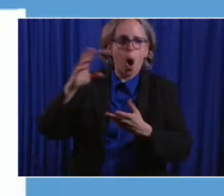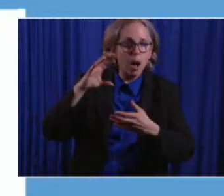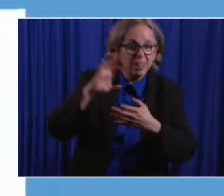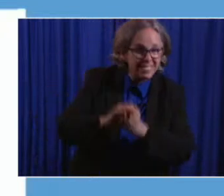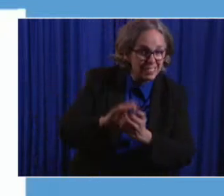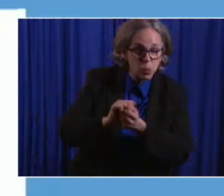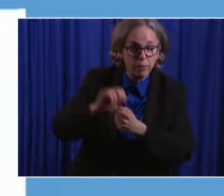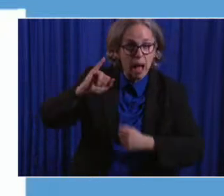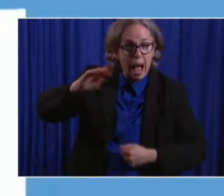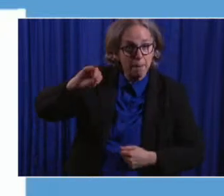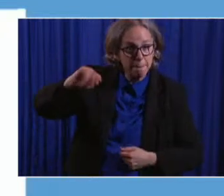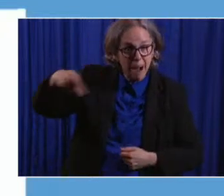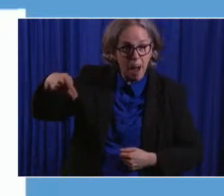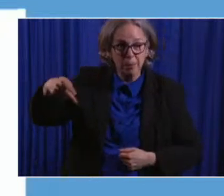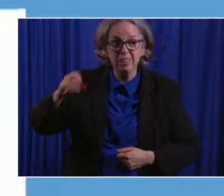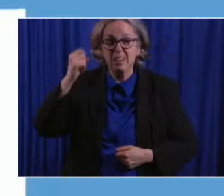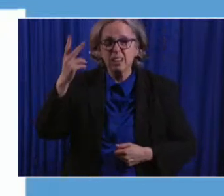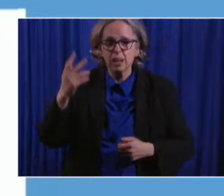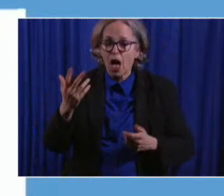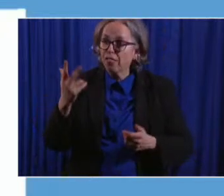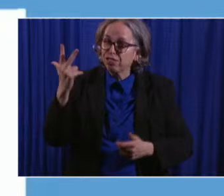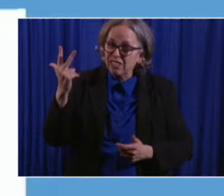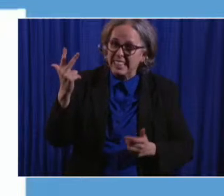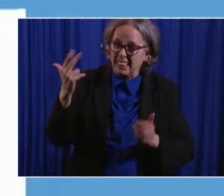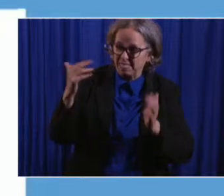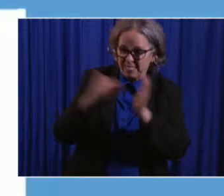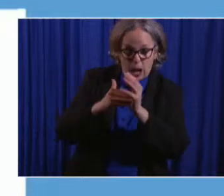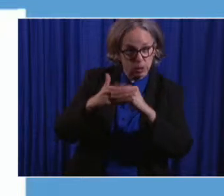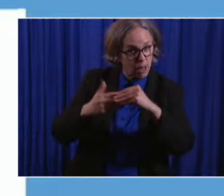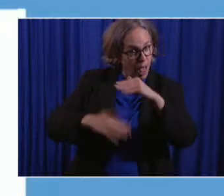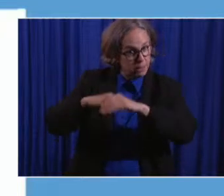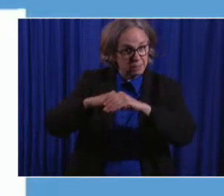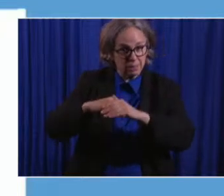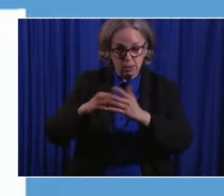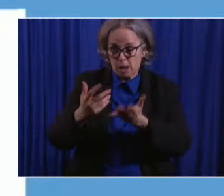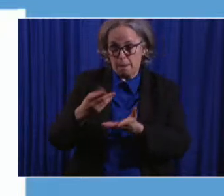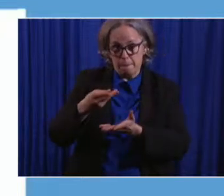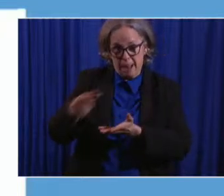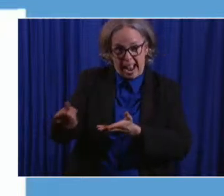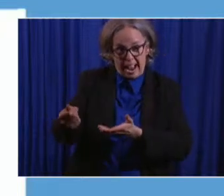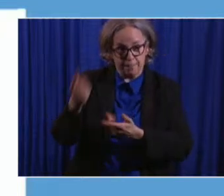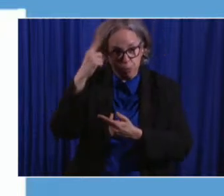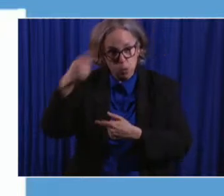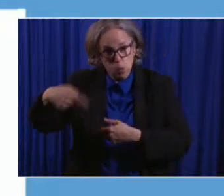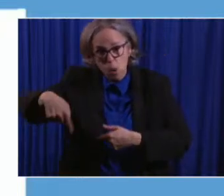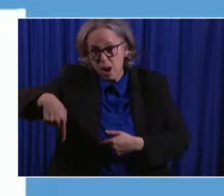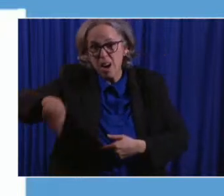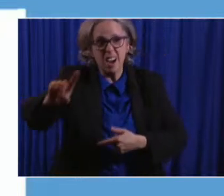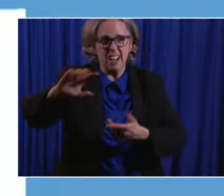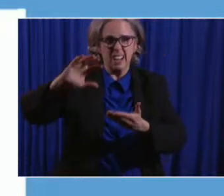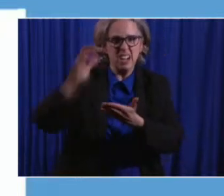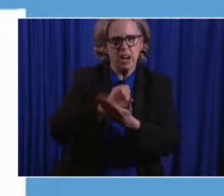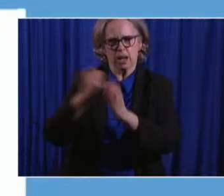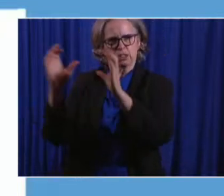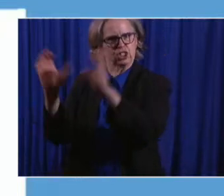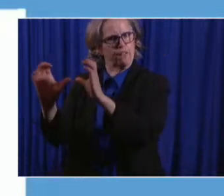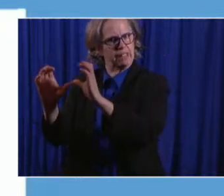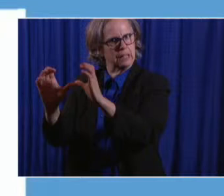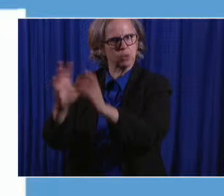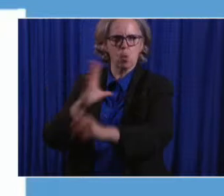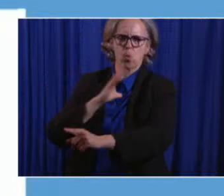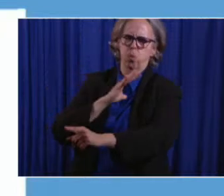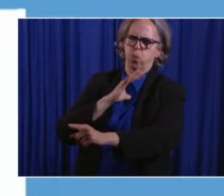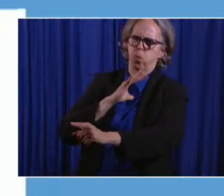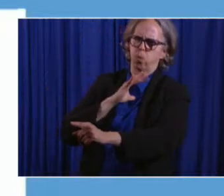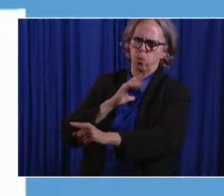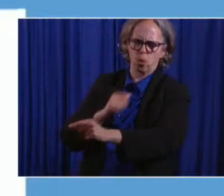to $3,000 to help you earn a credential so that you can take one of the many jobs that are creating. If you looked at the latest update on Ohio Means